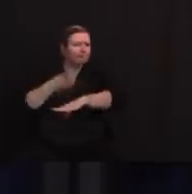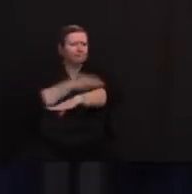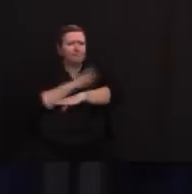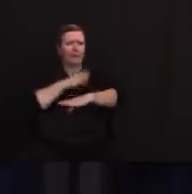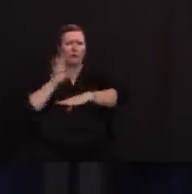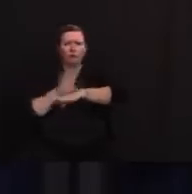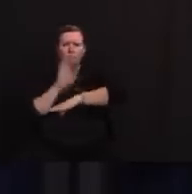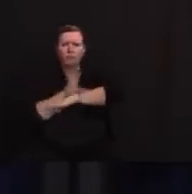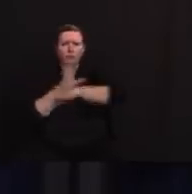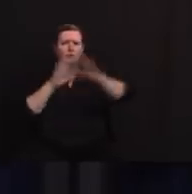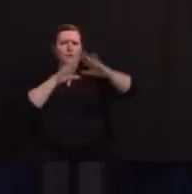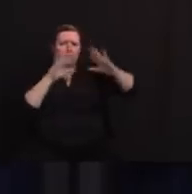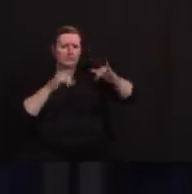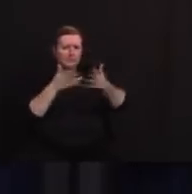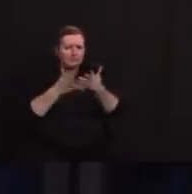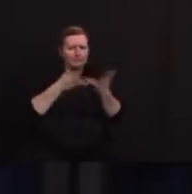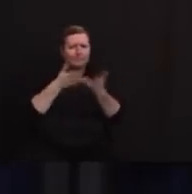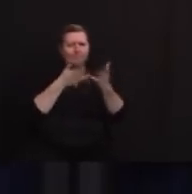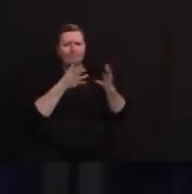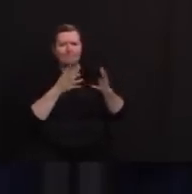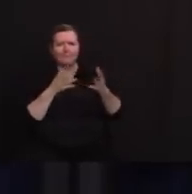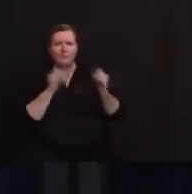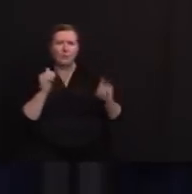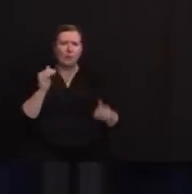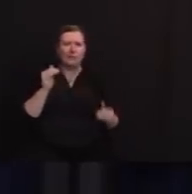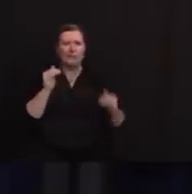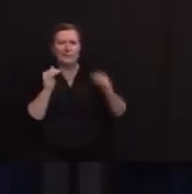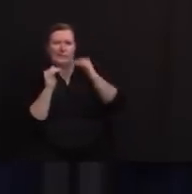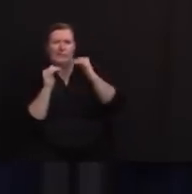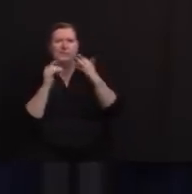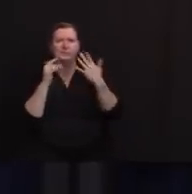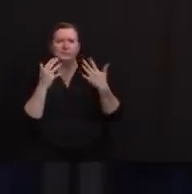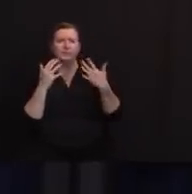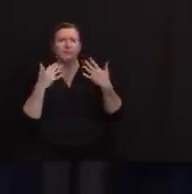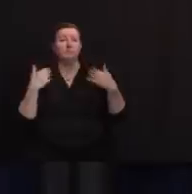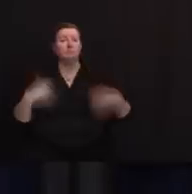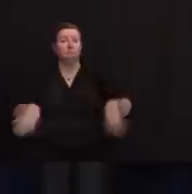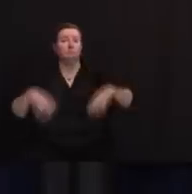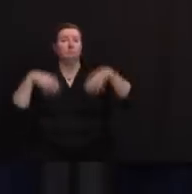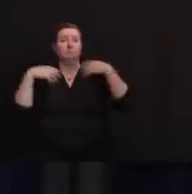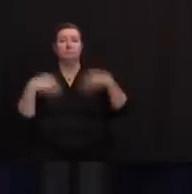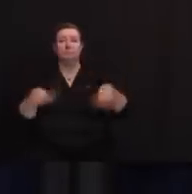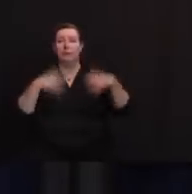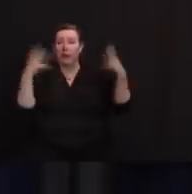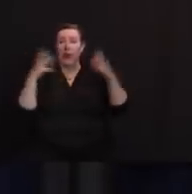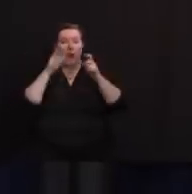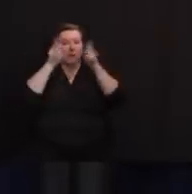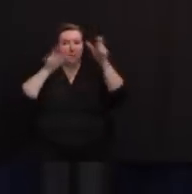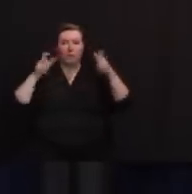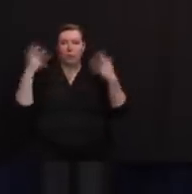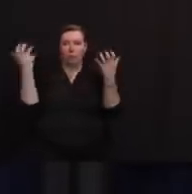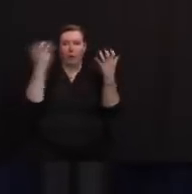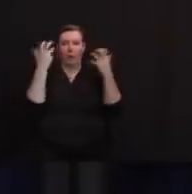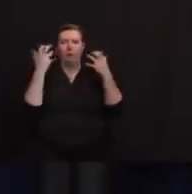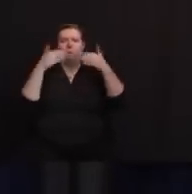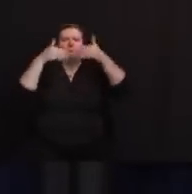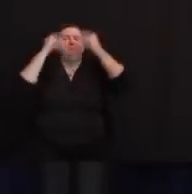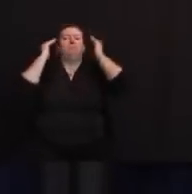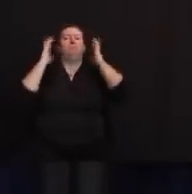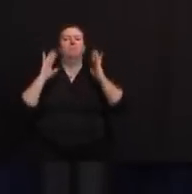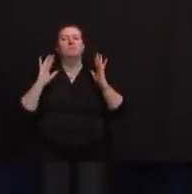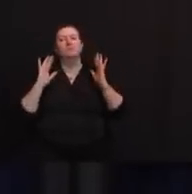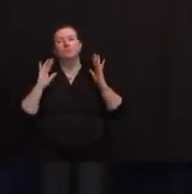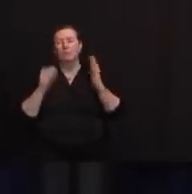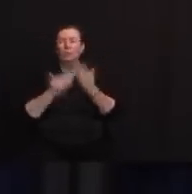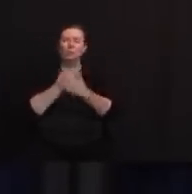capacity to meet the demand. This is a massive undertaking, and as with any new information system, capacity and other